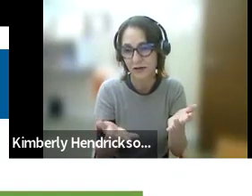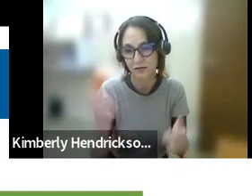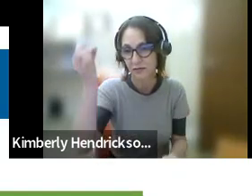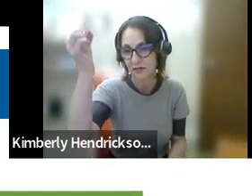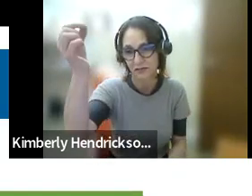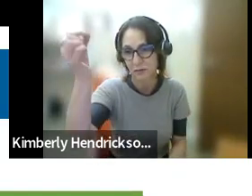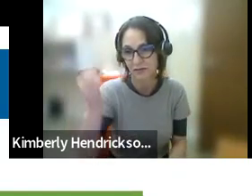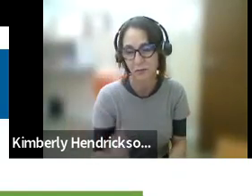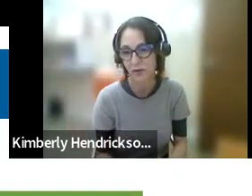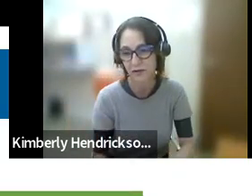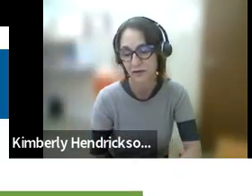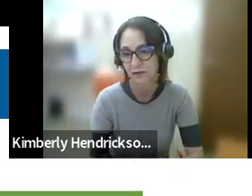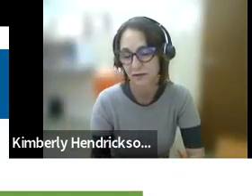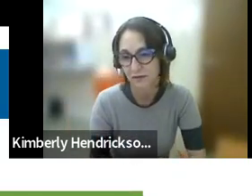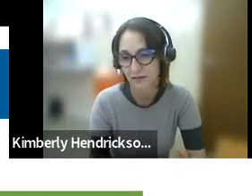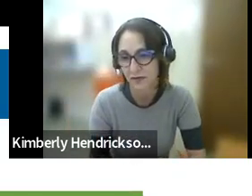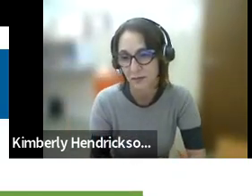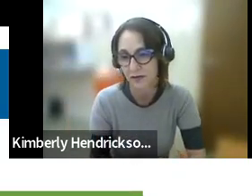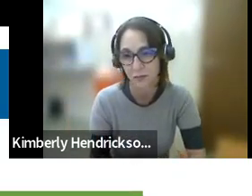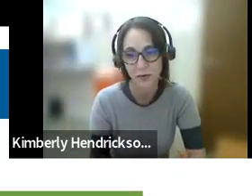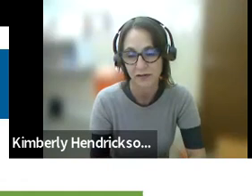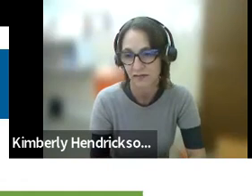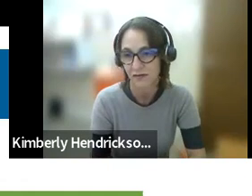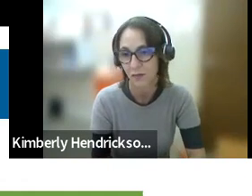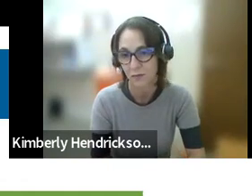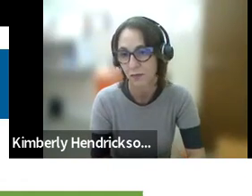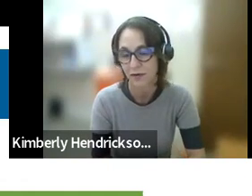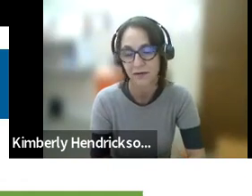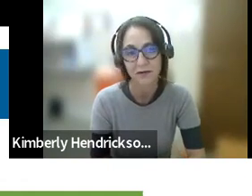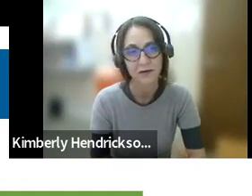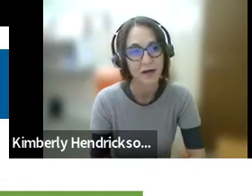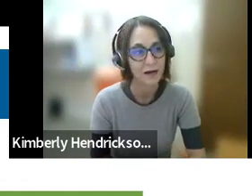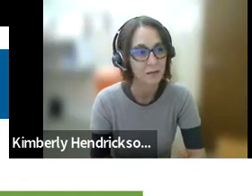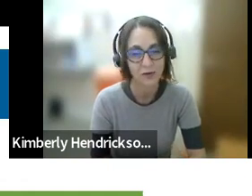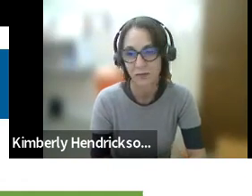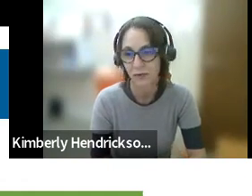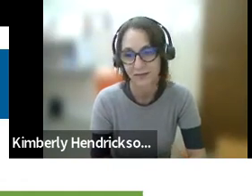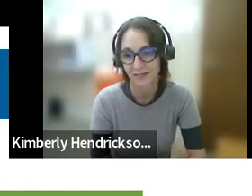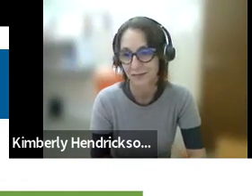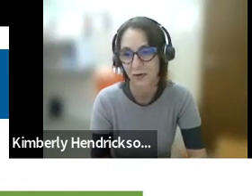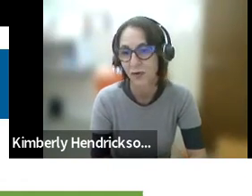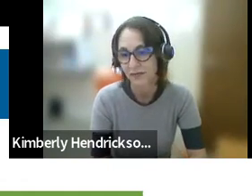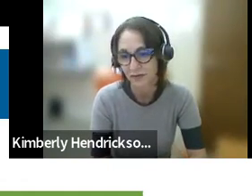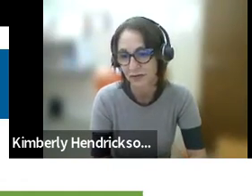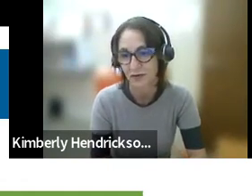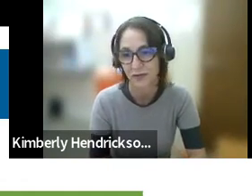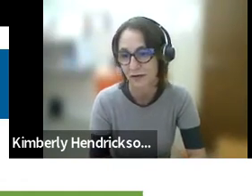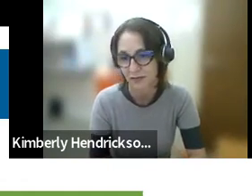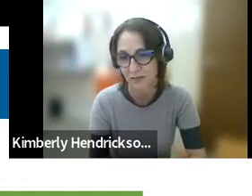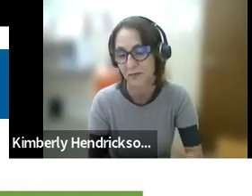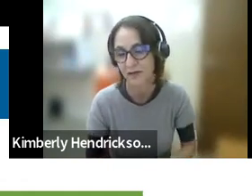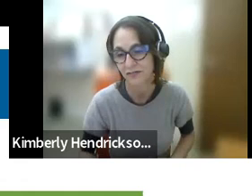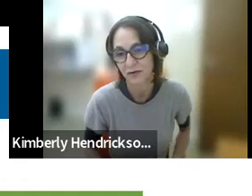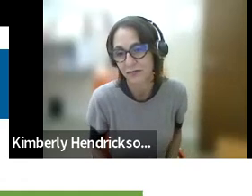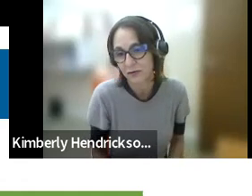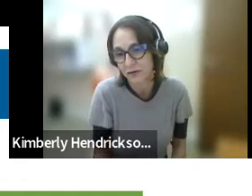work together, from the dispatch point to the field-based point to the follow-up point. Would just request, could we hear